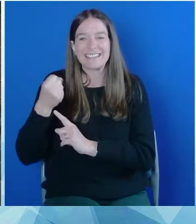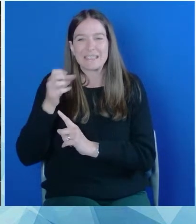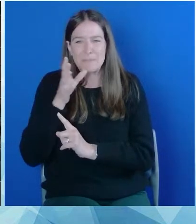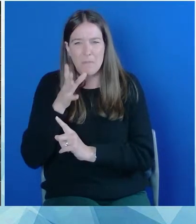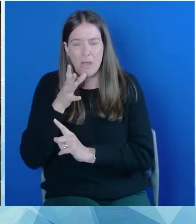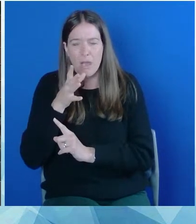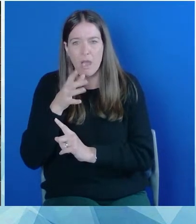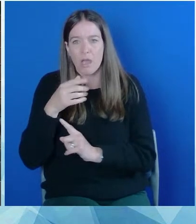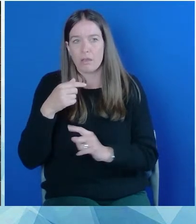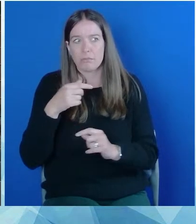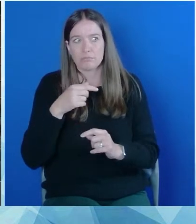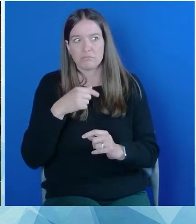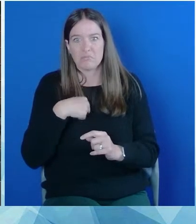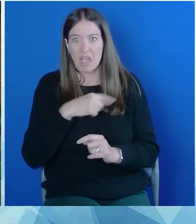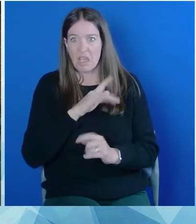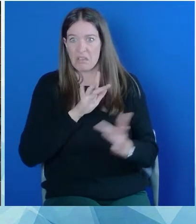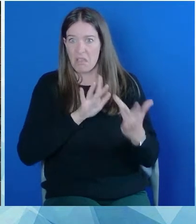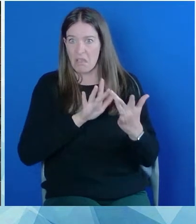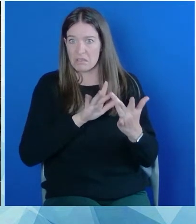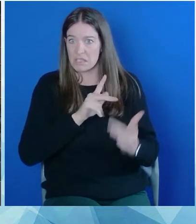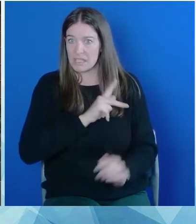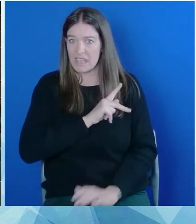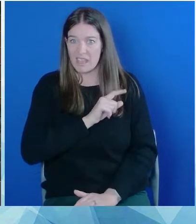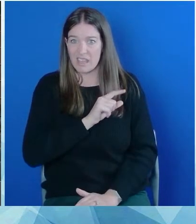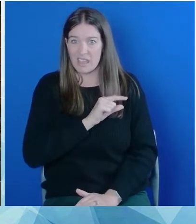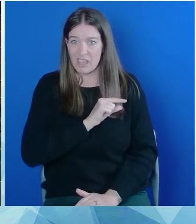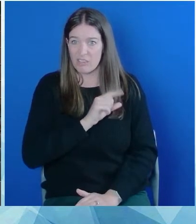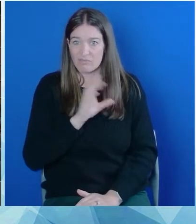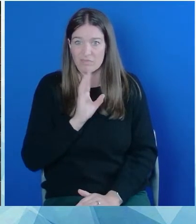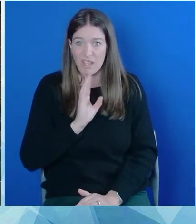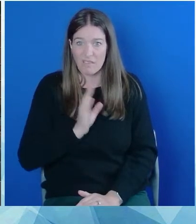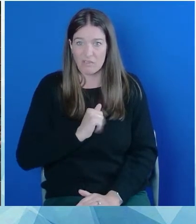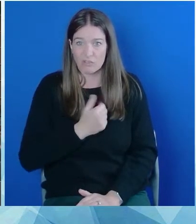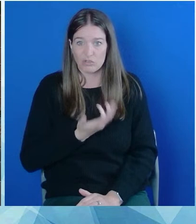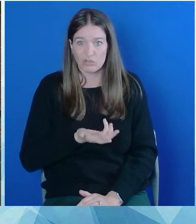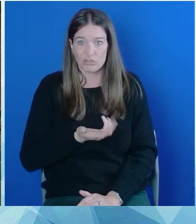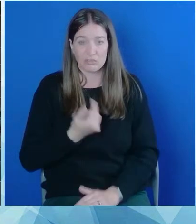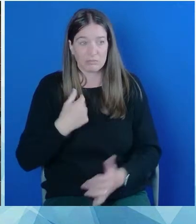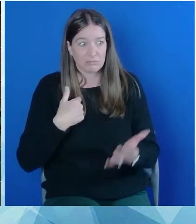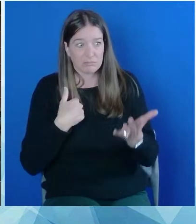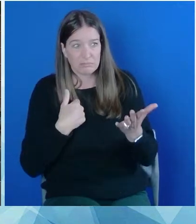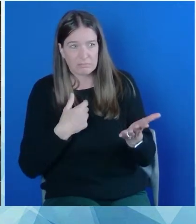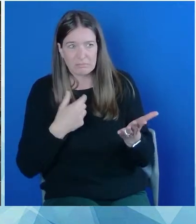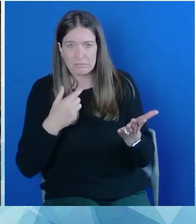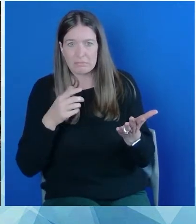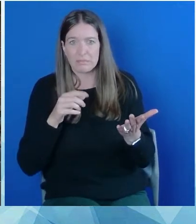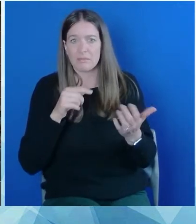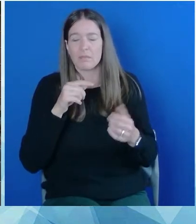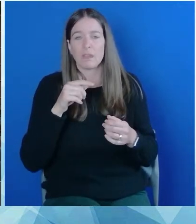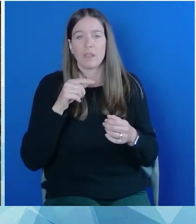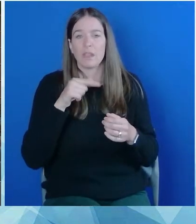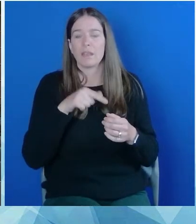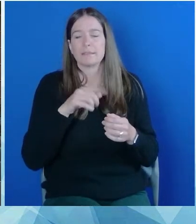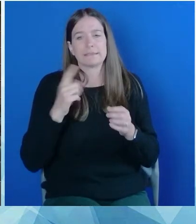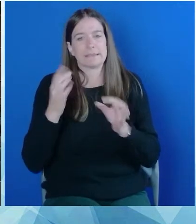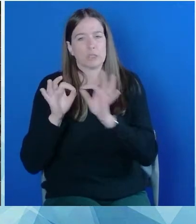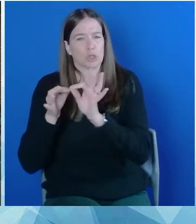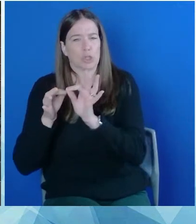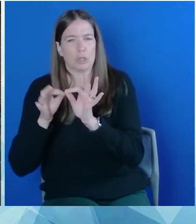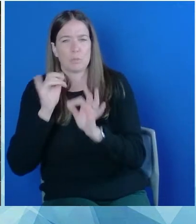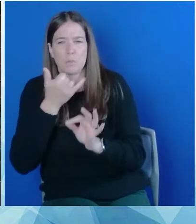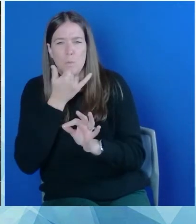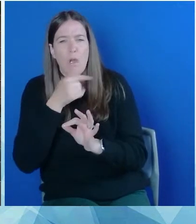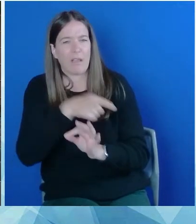has never contacted any of us, never apologized to any of the kids, never called us. The interpreting was wrong, and that's okay. He signs fast and often not very